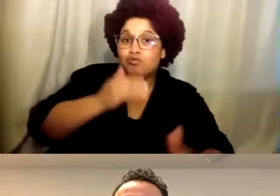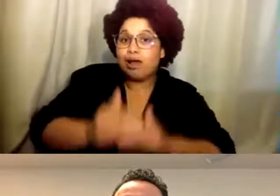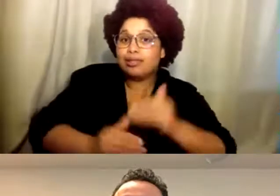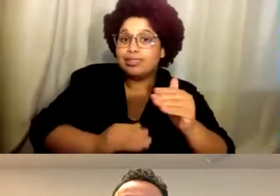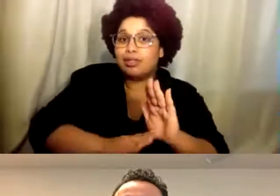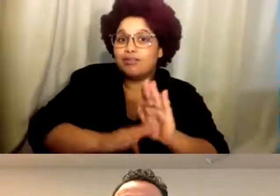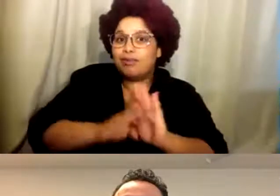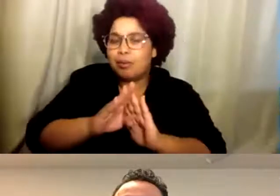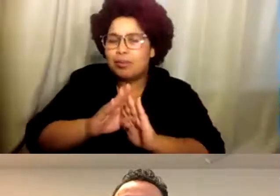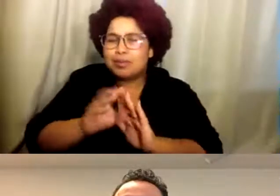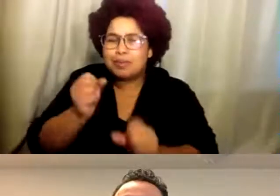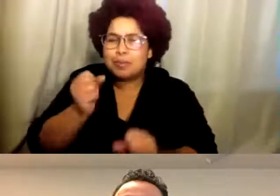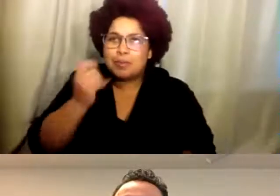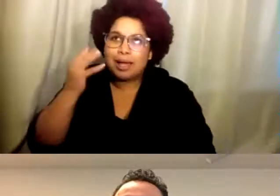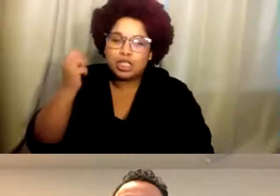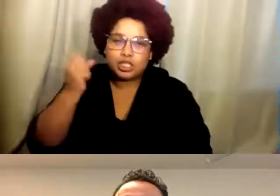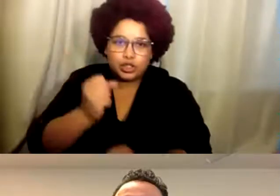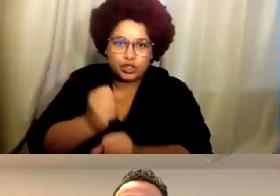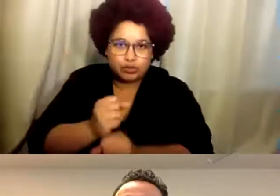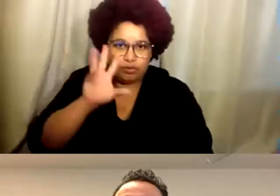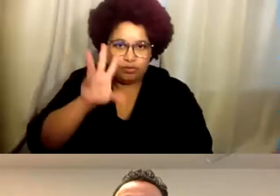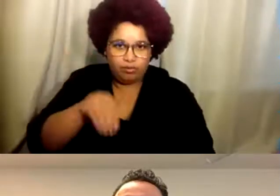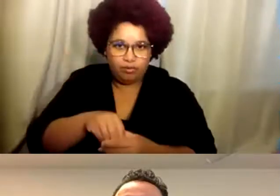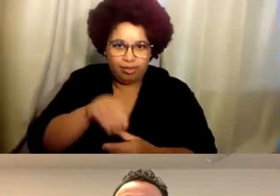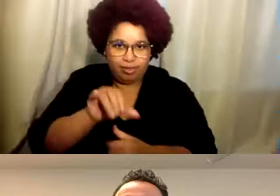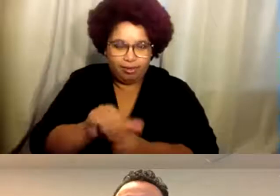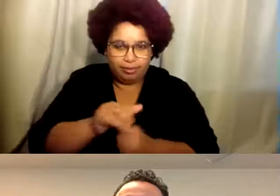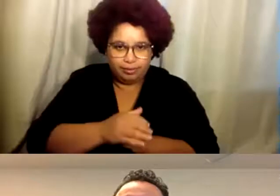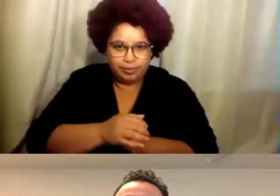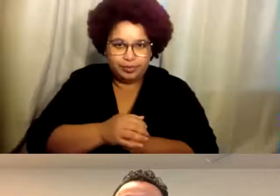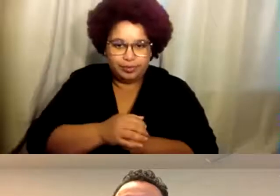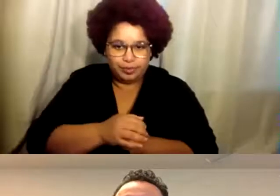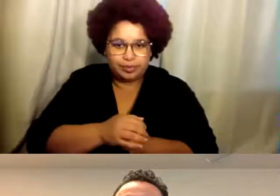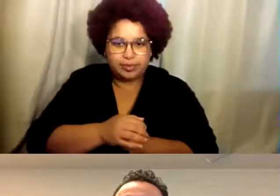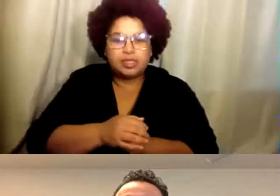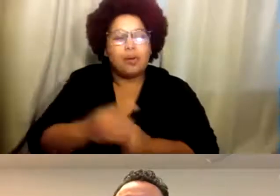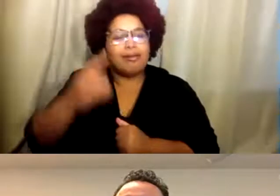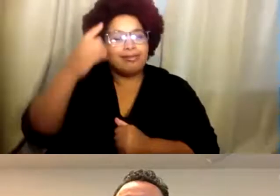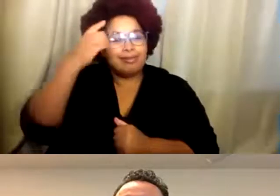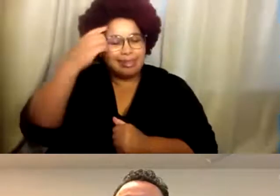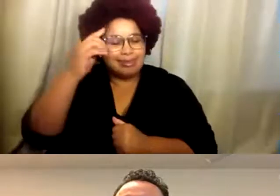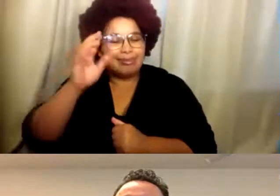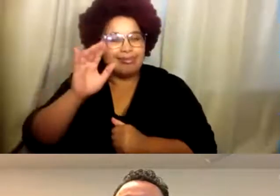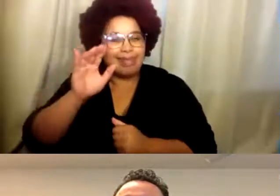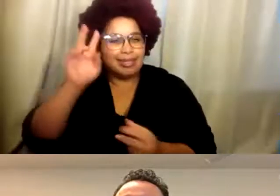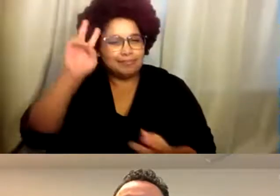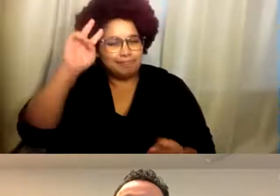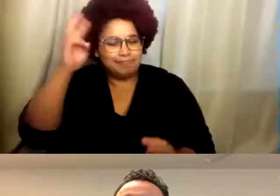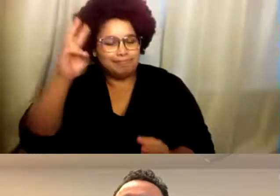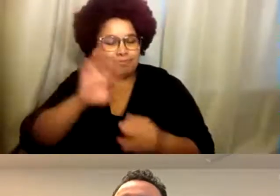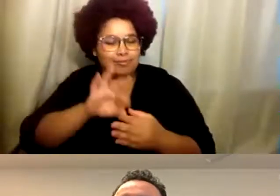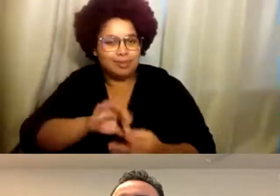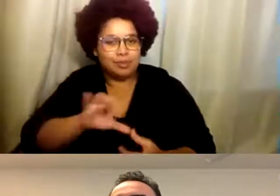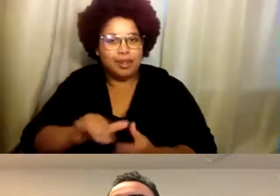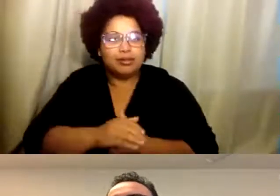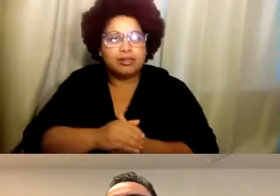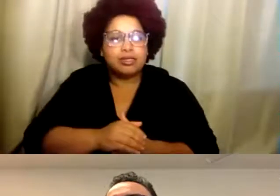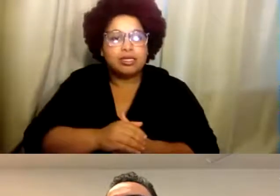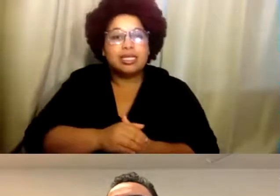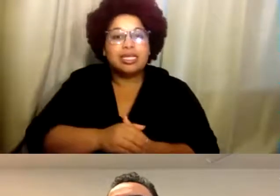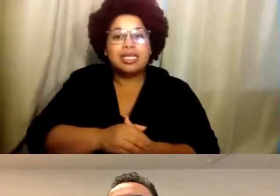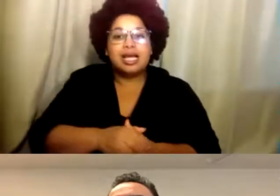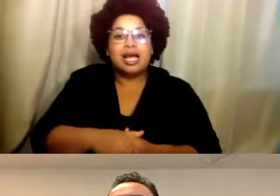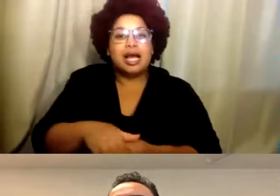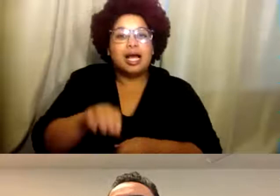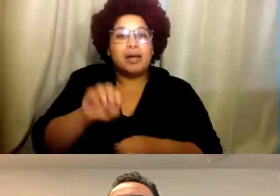many, many years. So that's what I think happened. Emergency use authorization, I